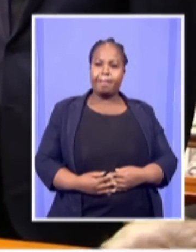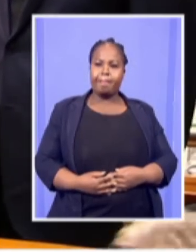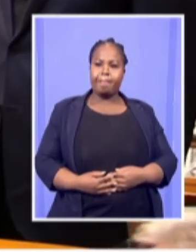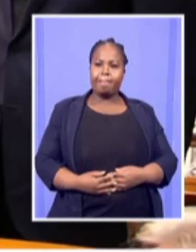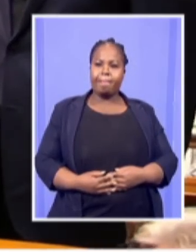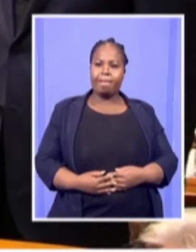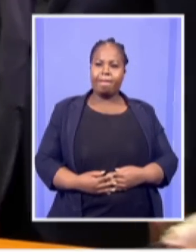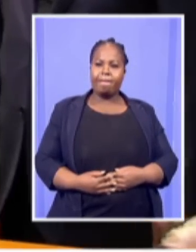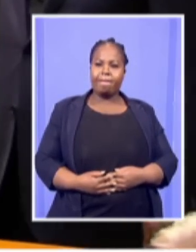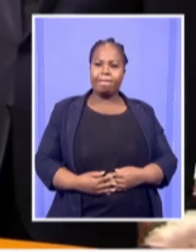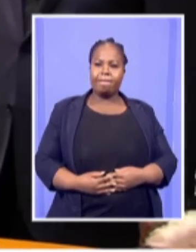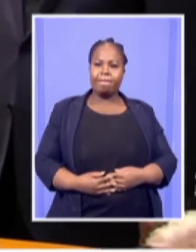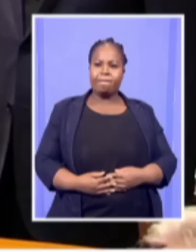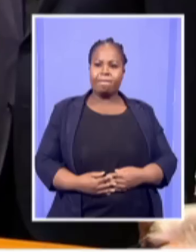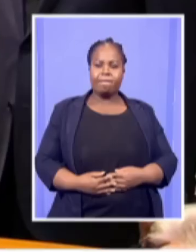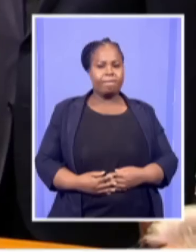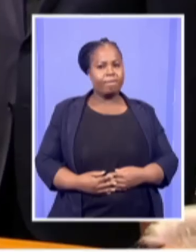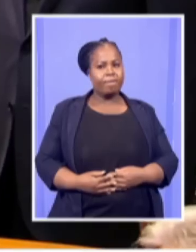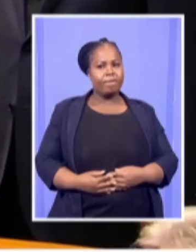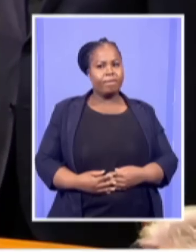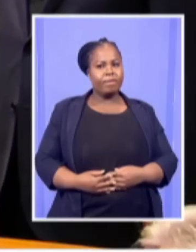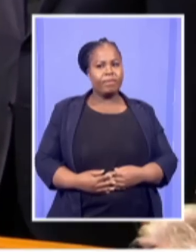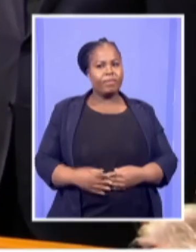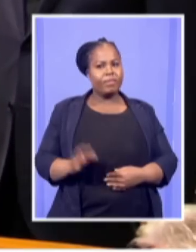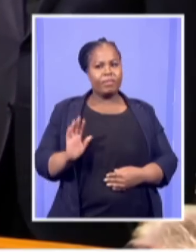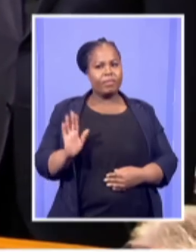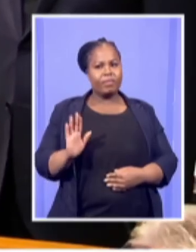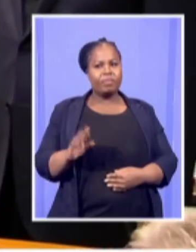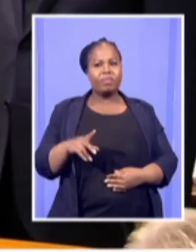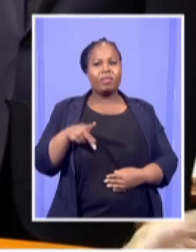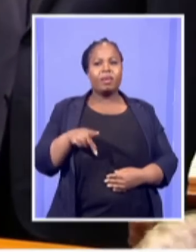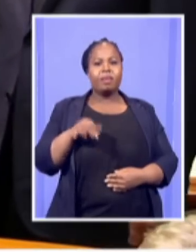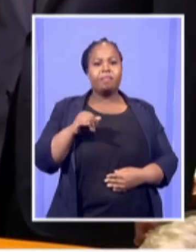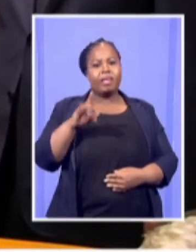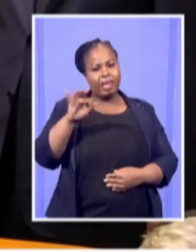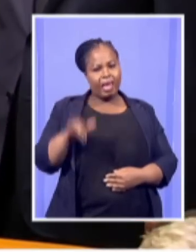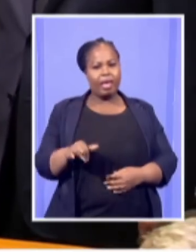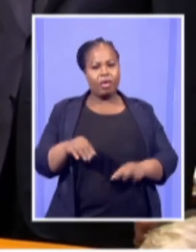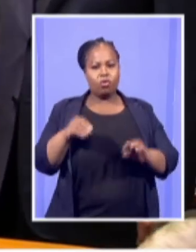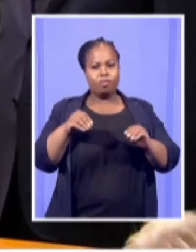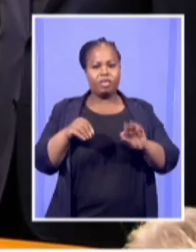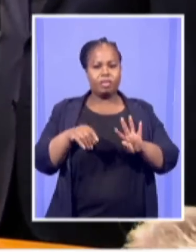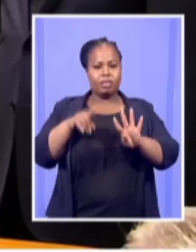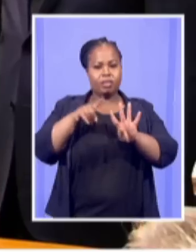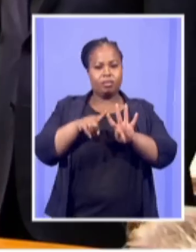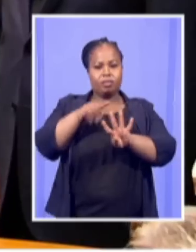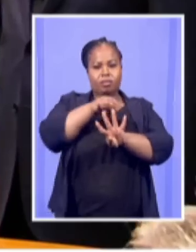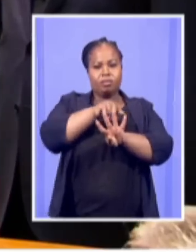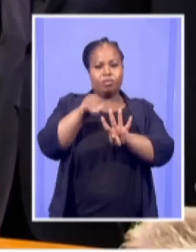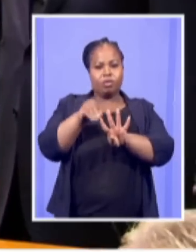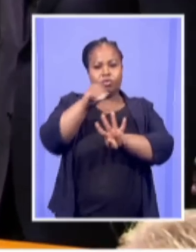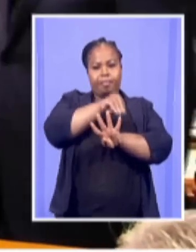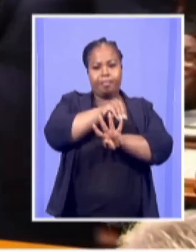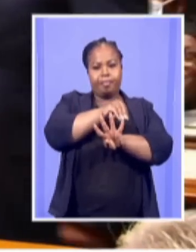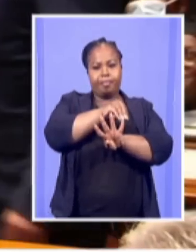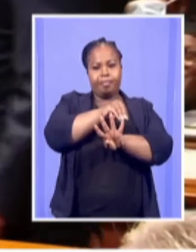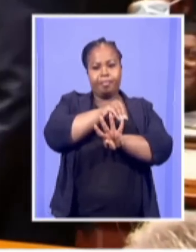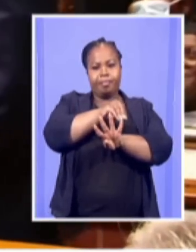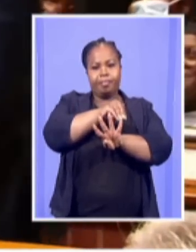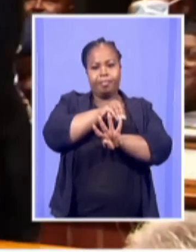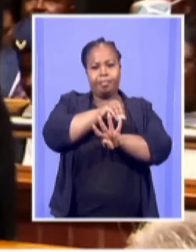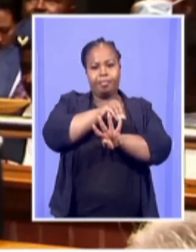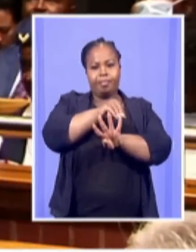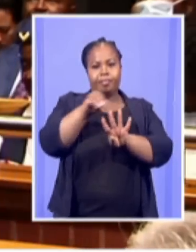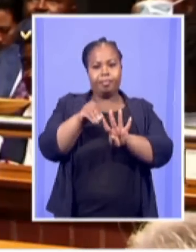Now, Mr. Pillay, I think. No, it's actually Mr. Pillay who is supposed to be the first one on that side. Oh. The previous order was